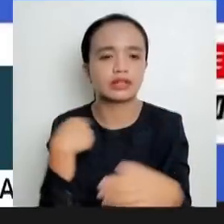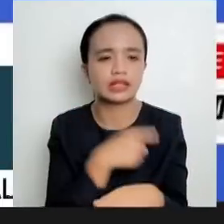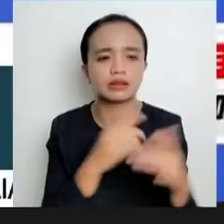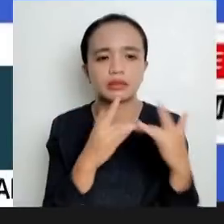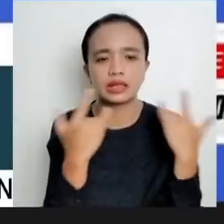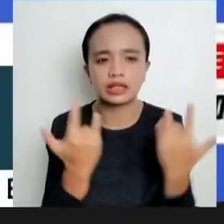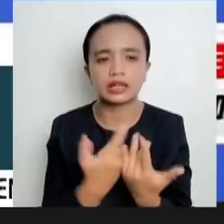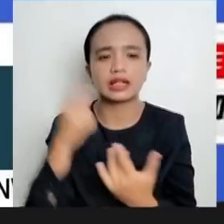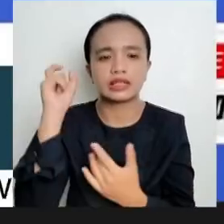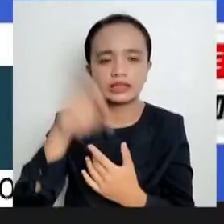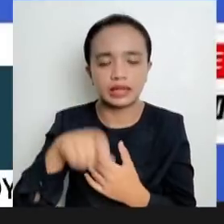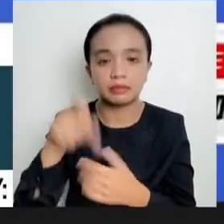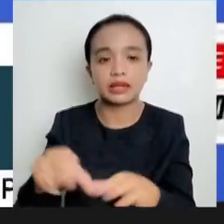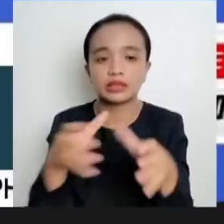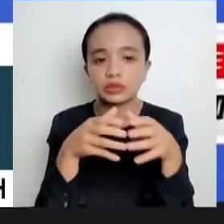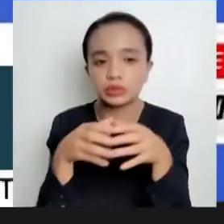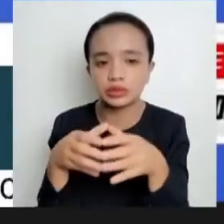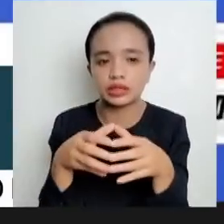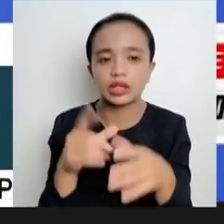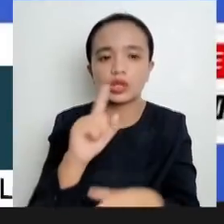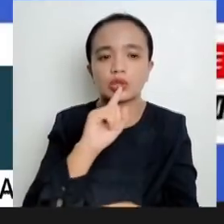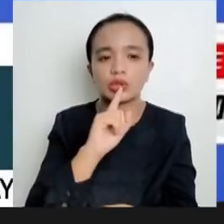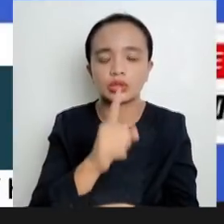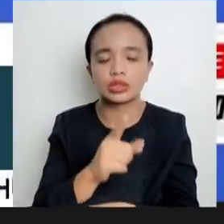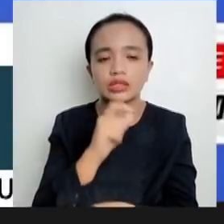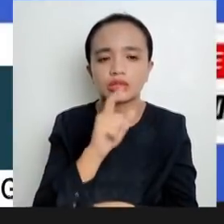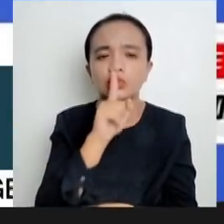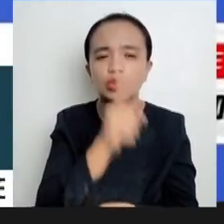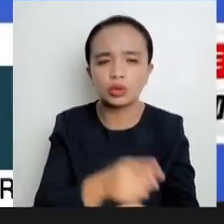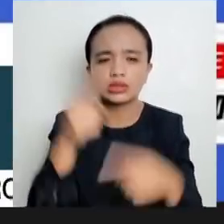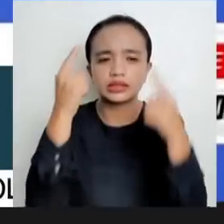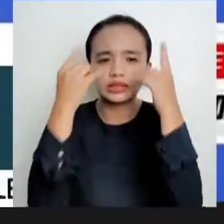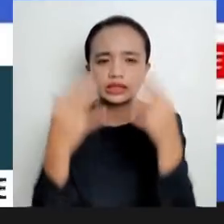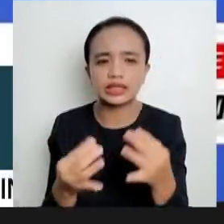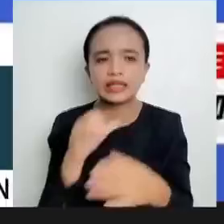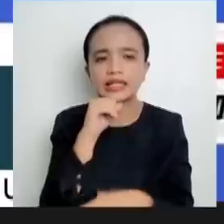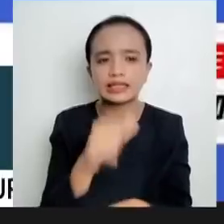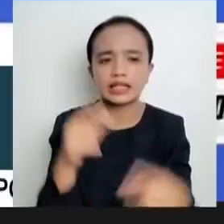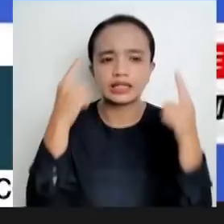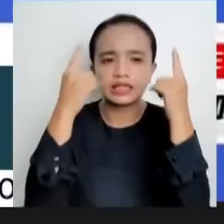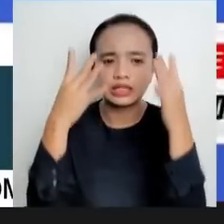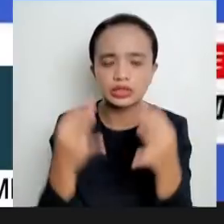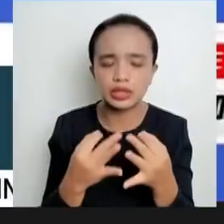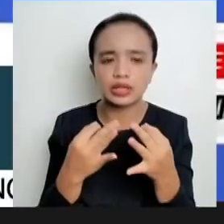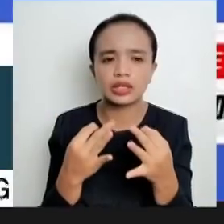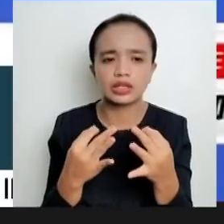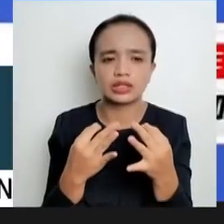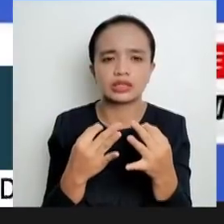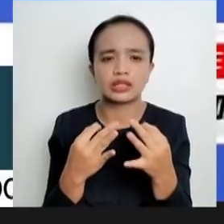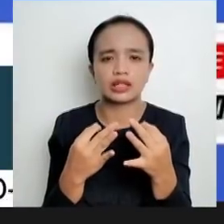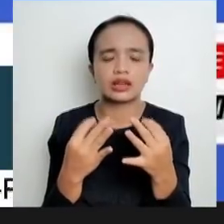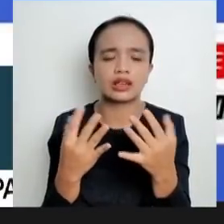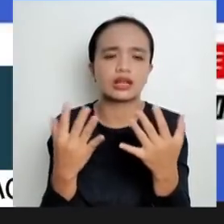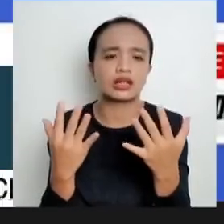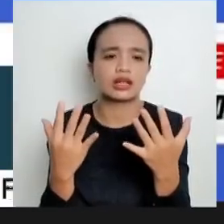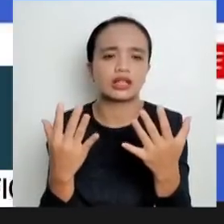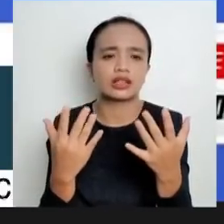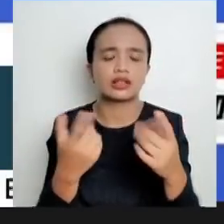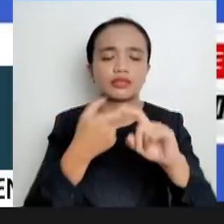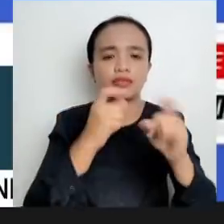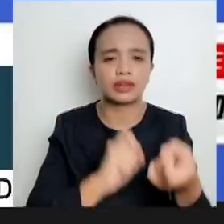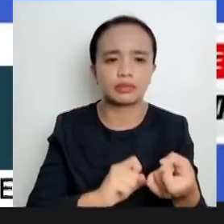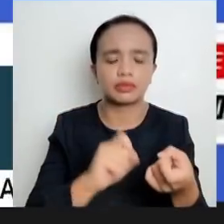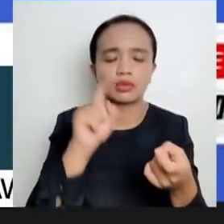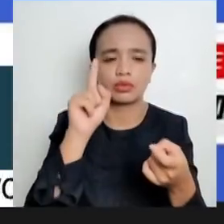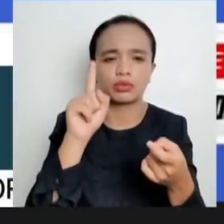a collegial, real collegial decision, hindi yung decision na galing lang sa